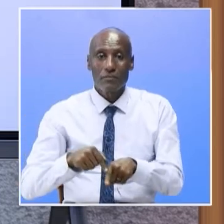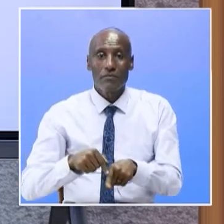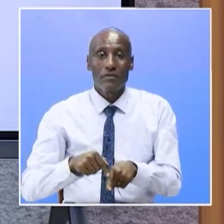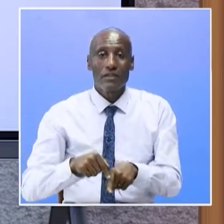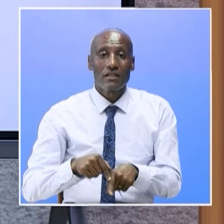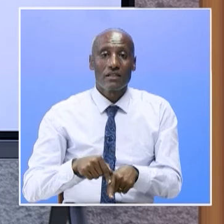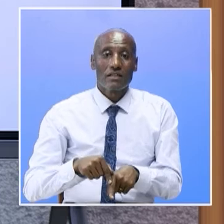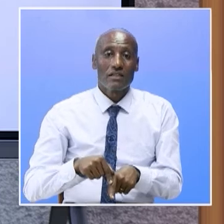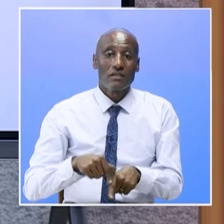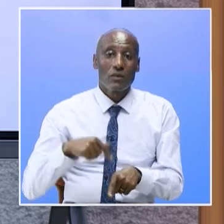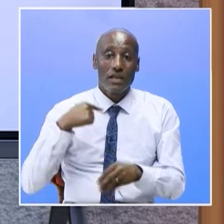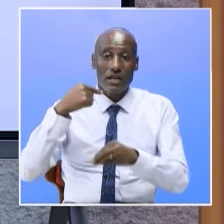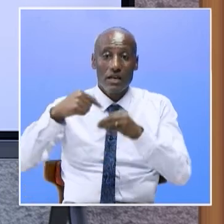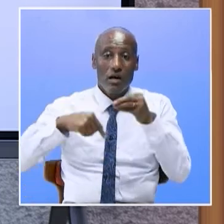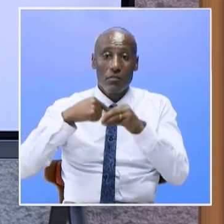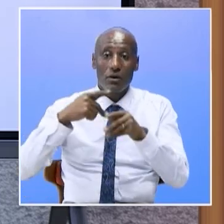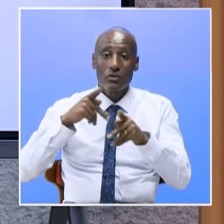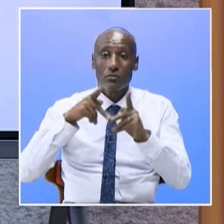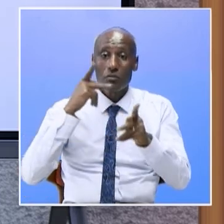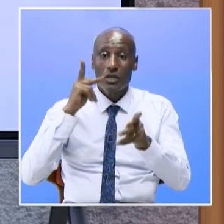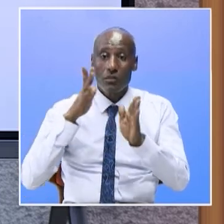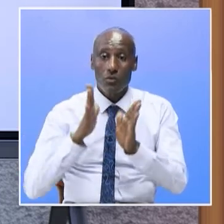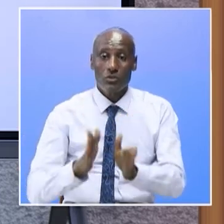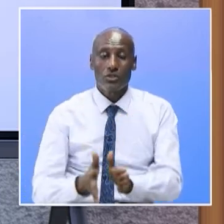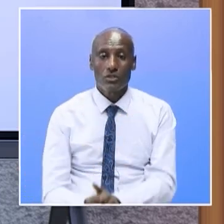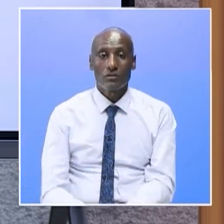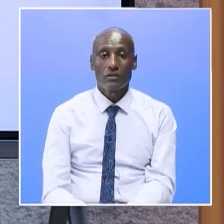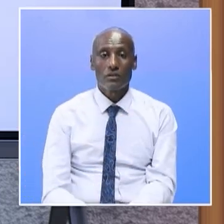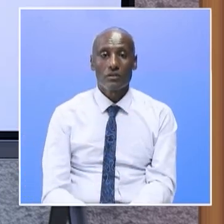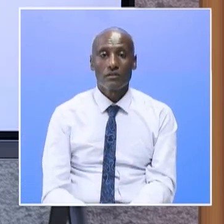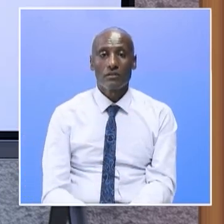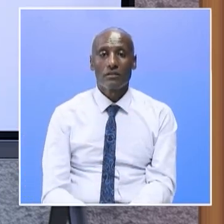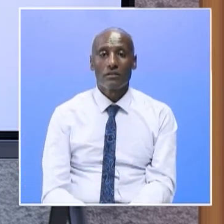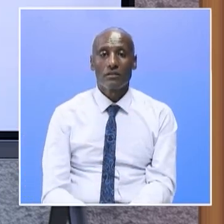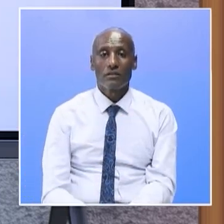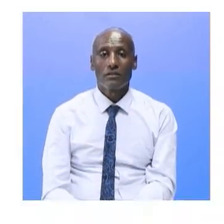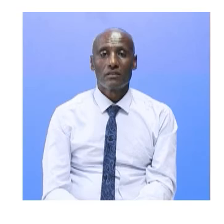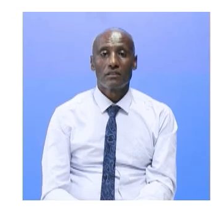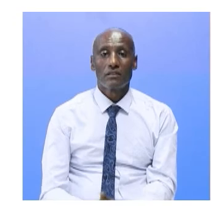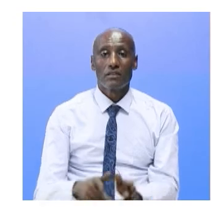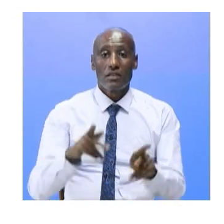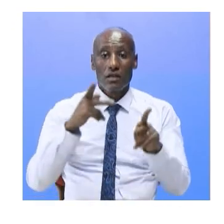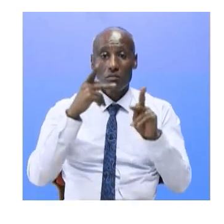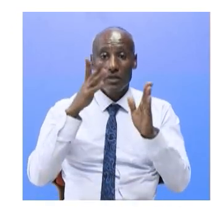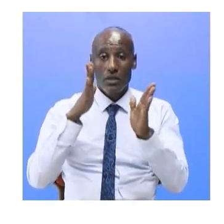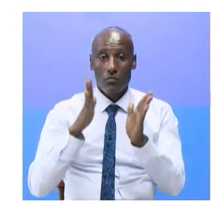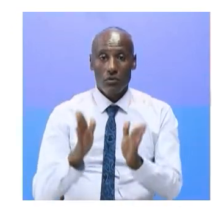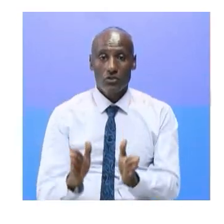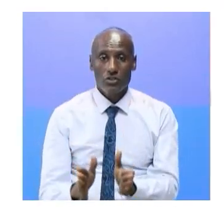learn about preposition. Preposition. Preposition.